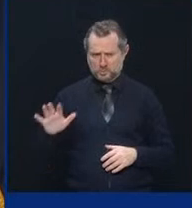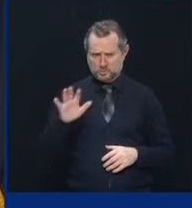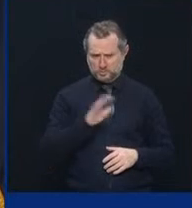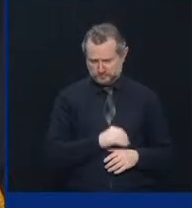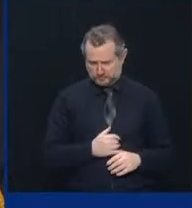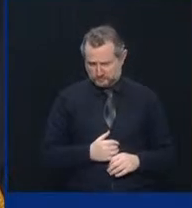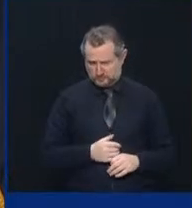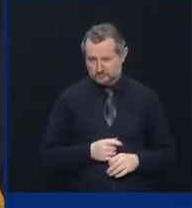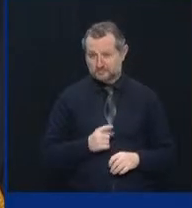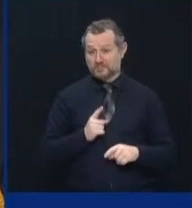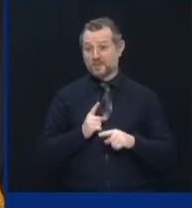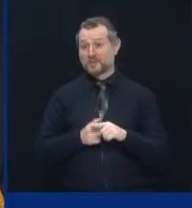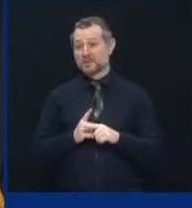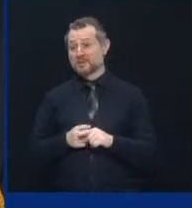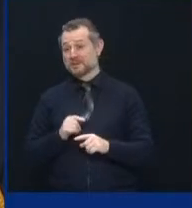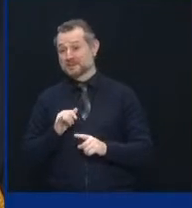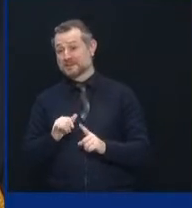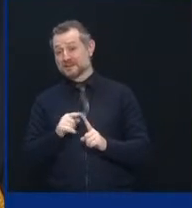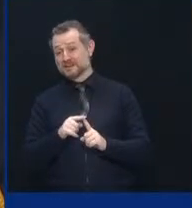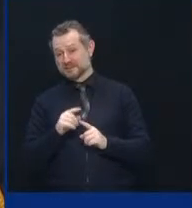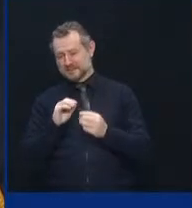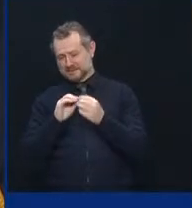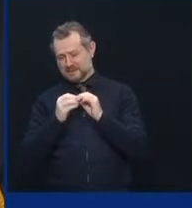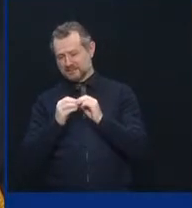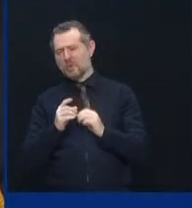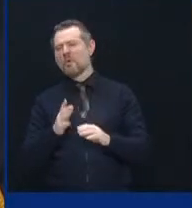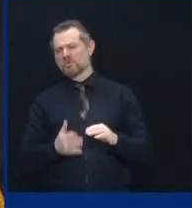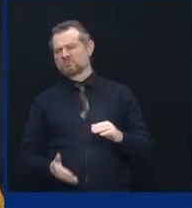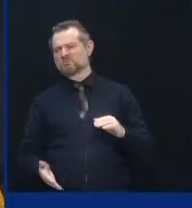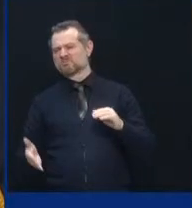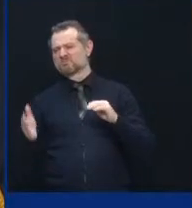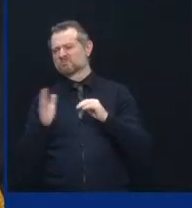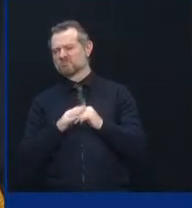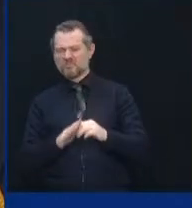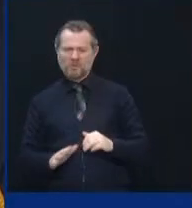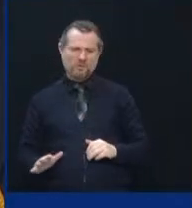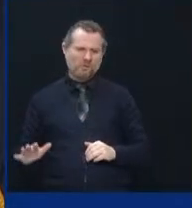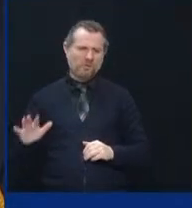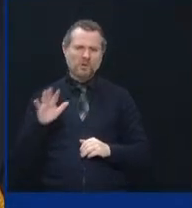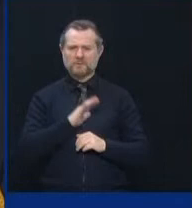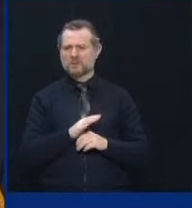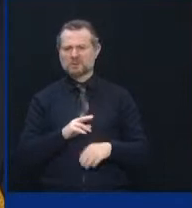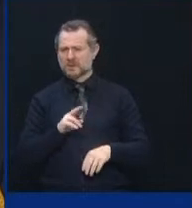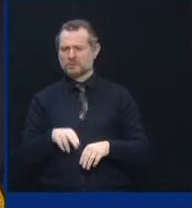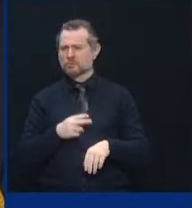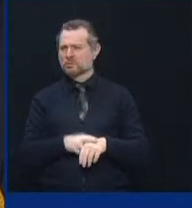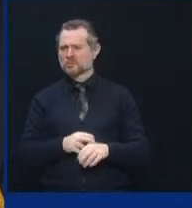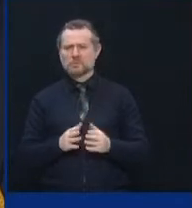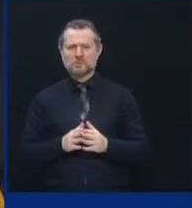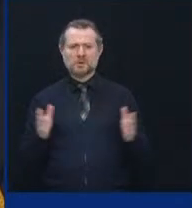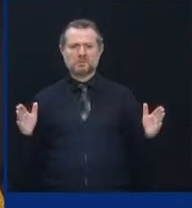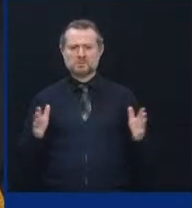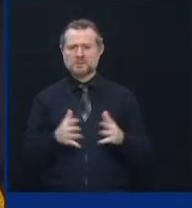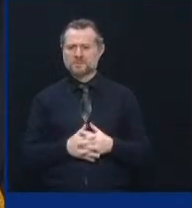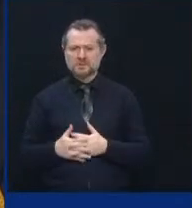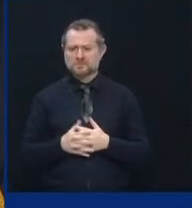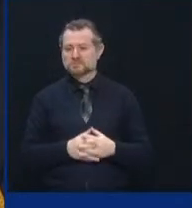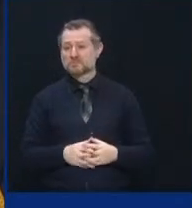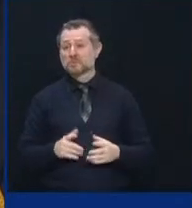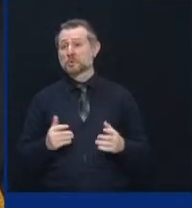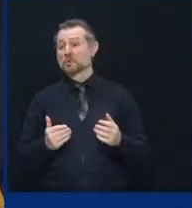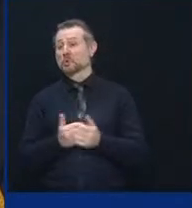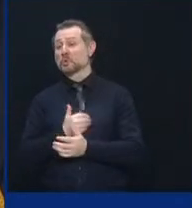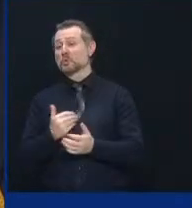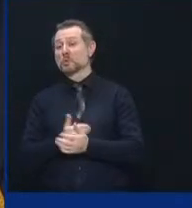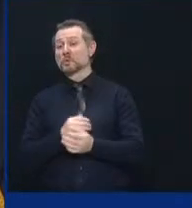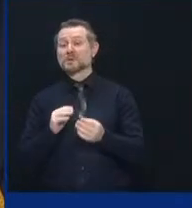index is up all across the nation. There is a new denominator, not just in this state, but in every state in the